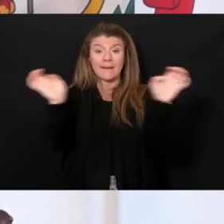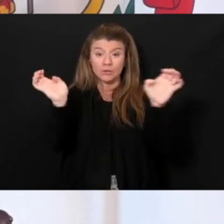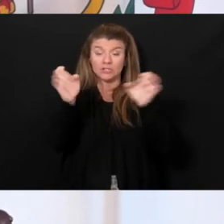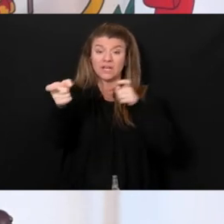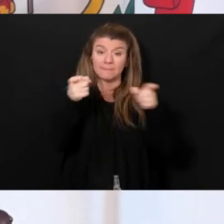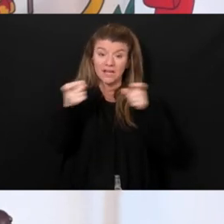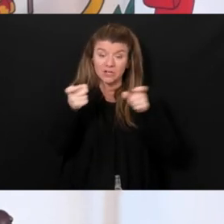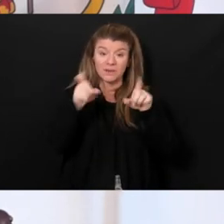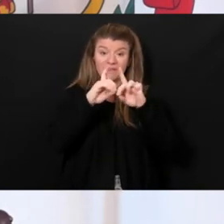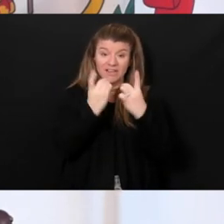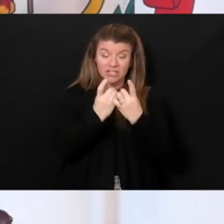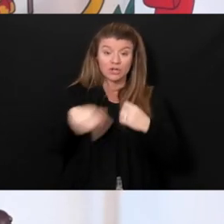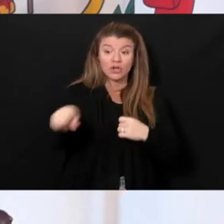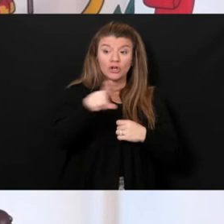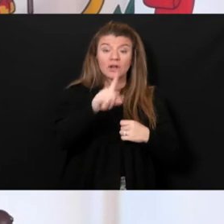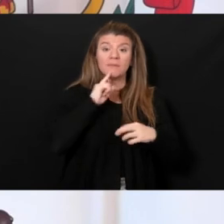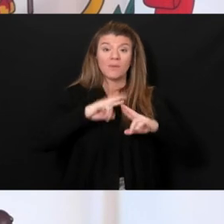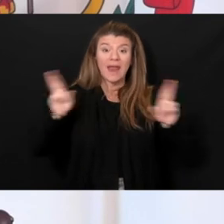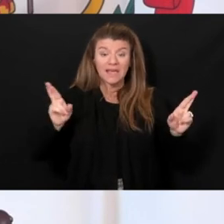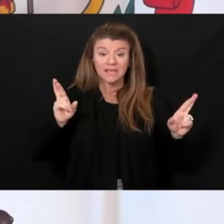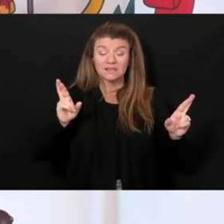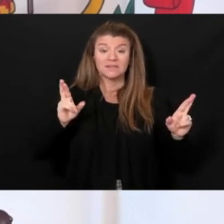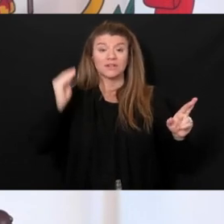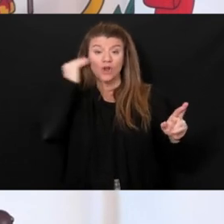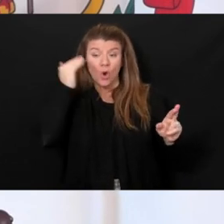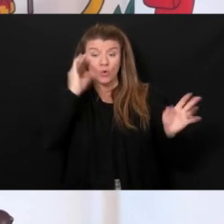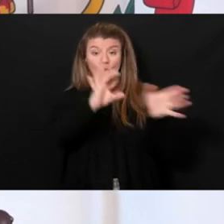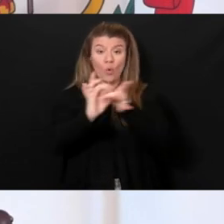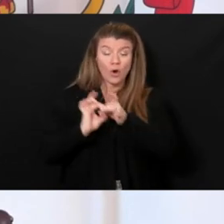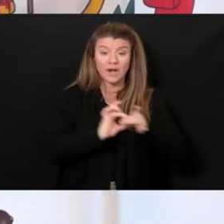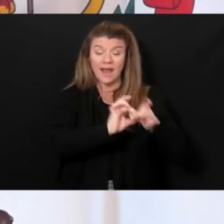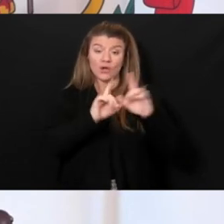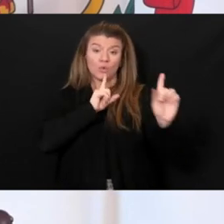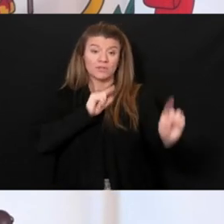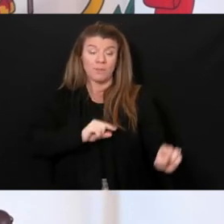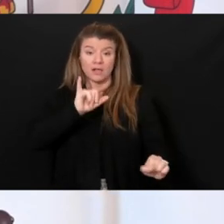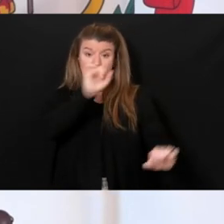management division to be on high alert to coordinate a response to this storm.